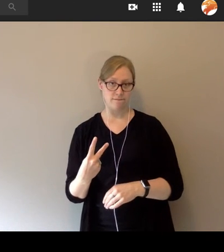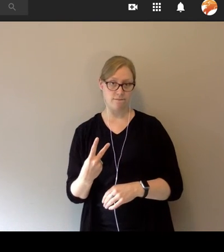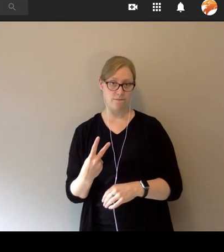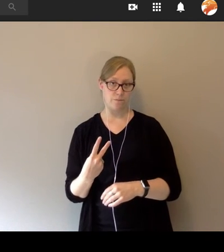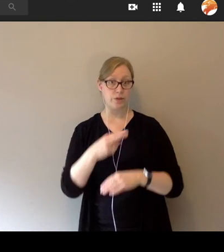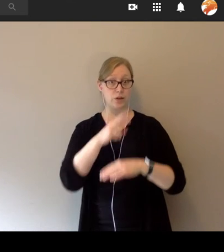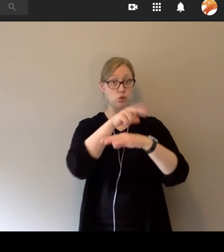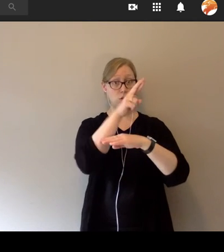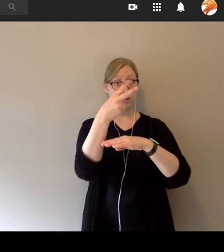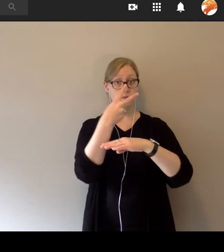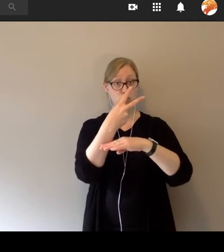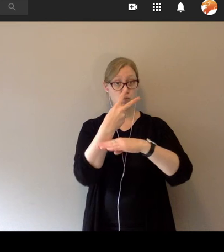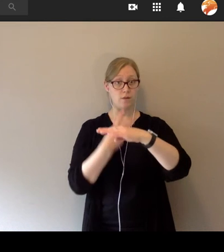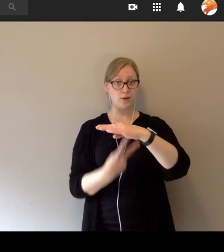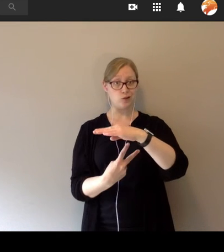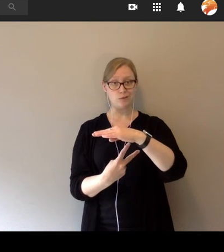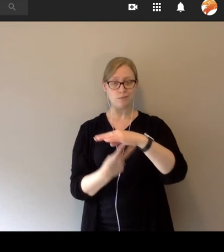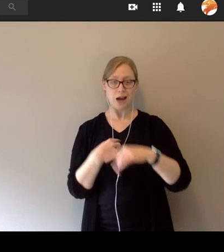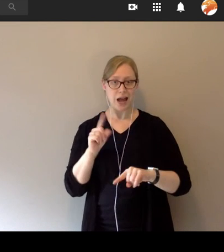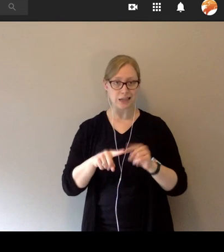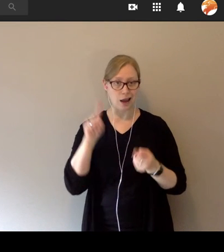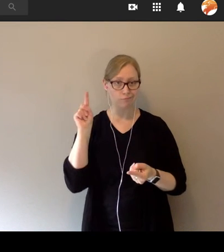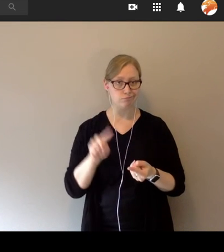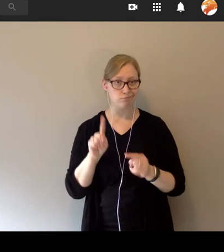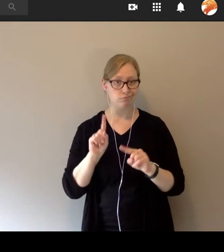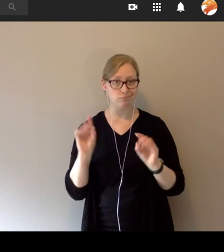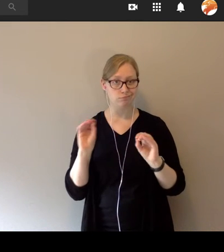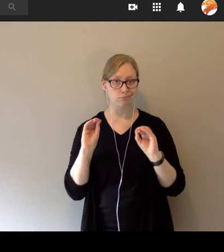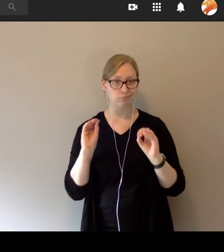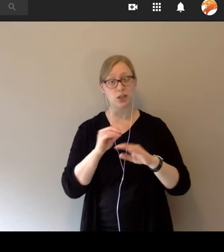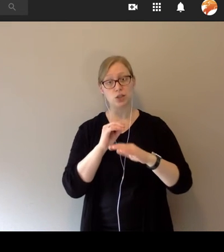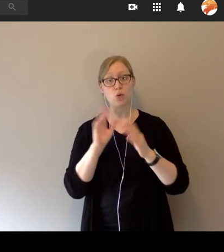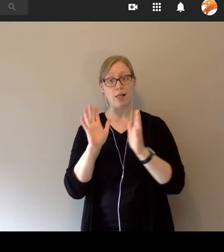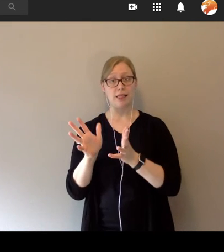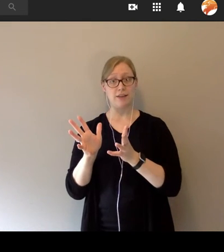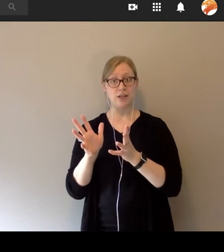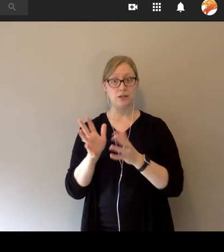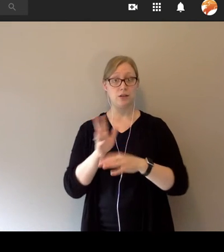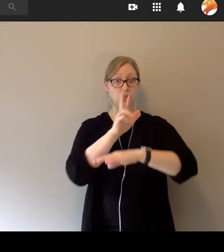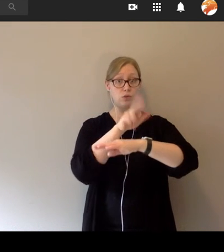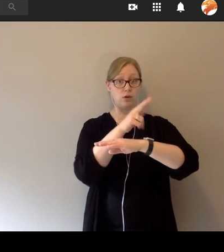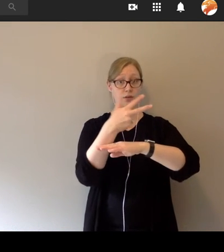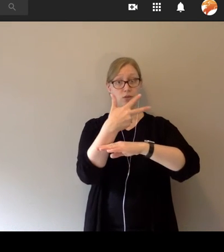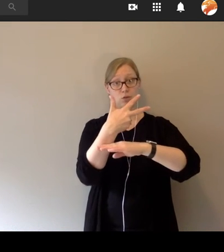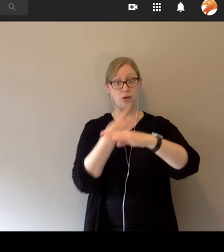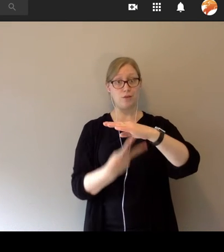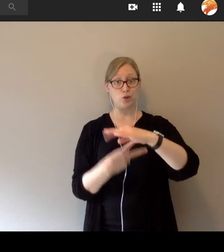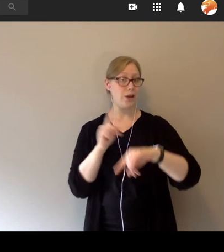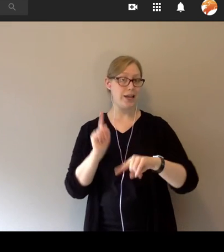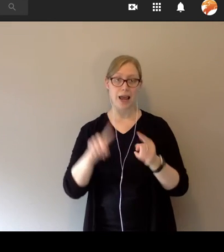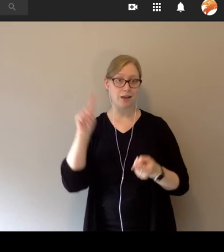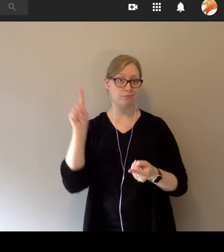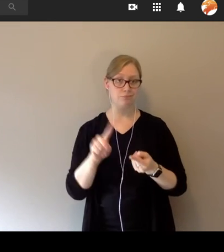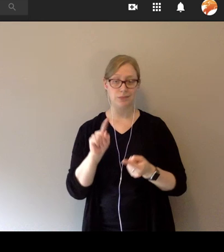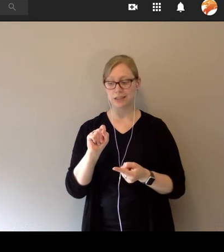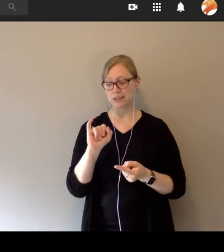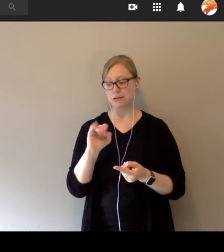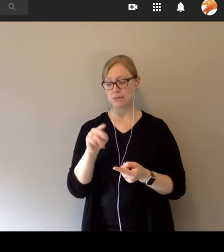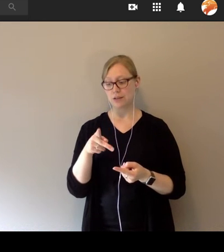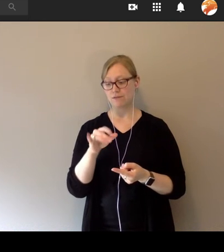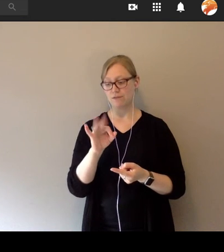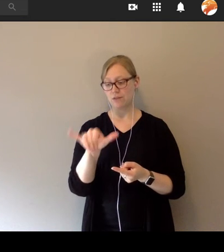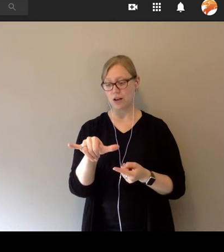root of 2 over 2, well, I can't simplify that, so that's square root of 2 over 2. Square root of 3 over 2, can't simplify that. Square root of 4